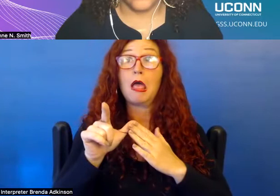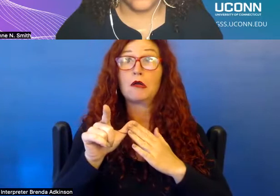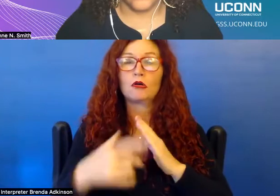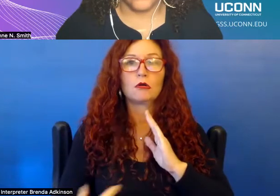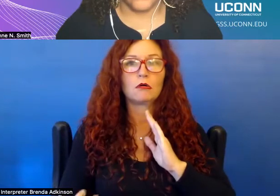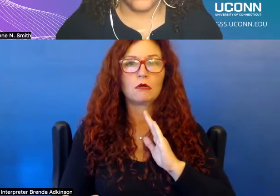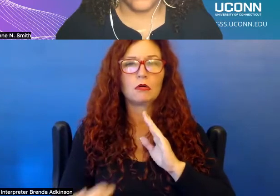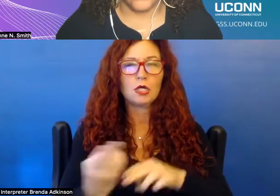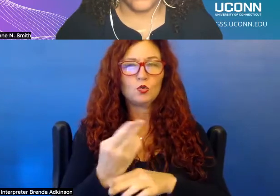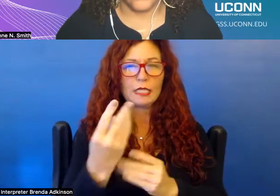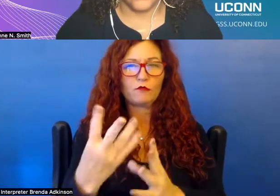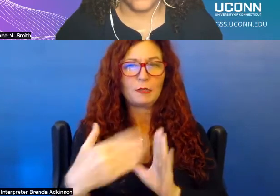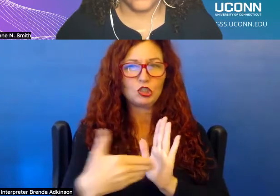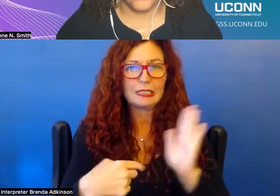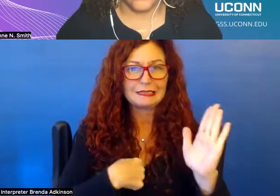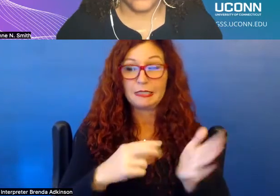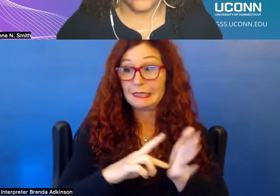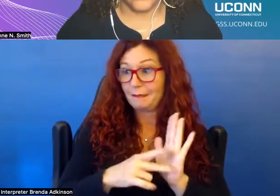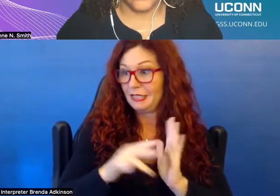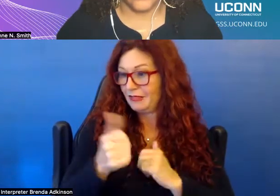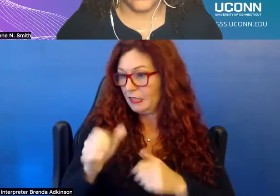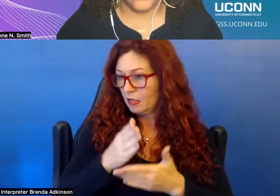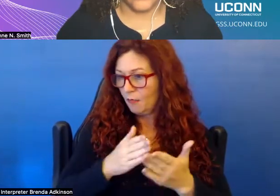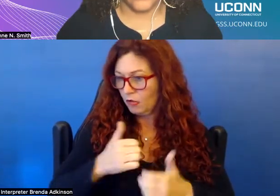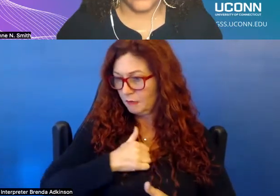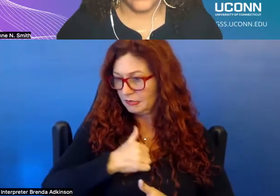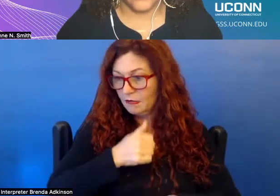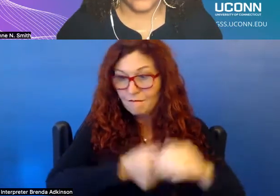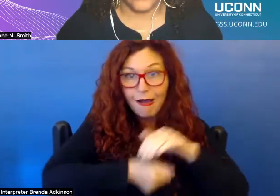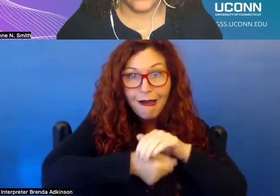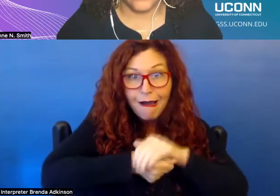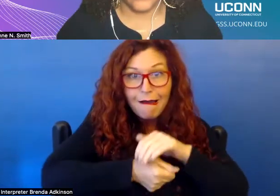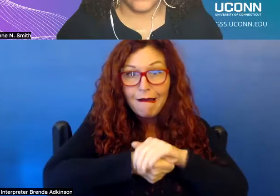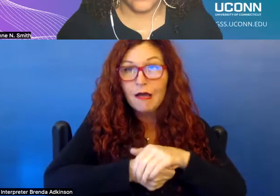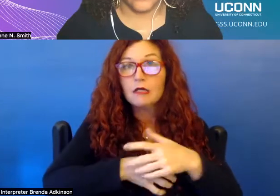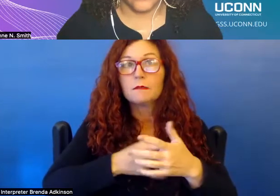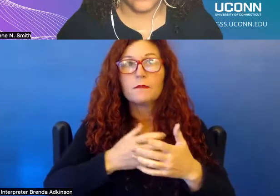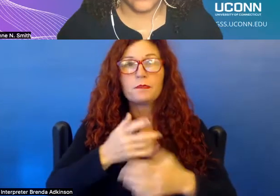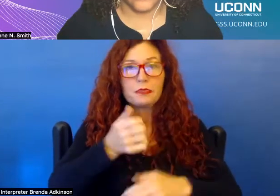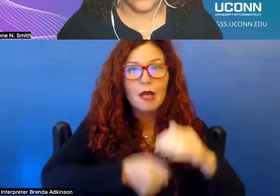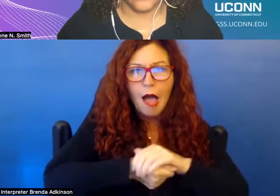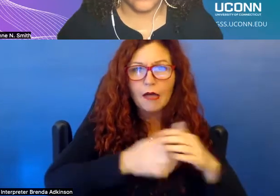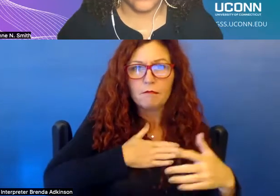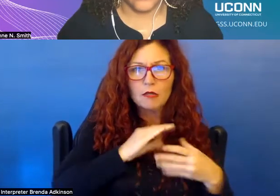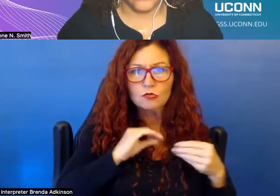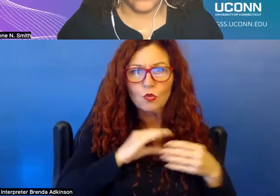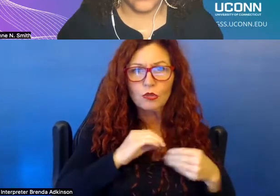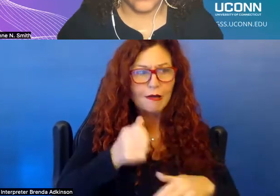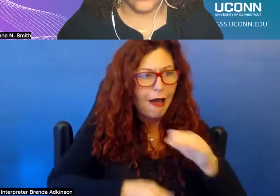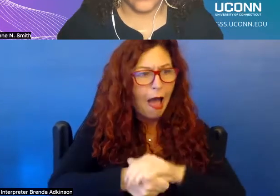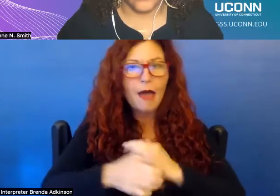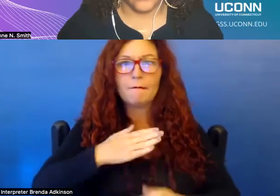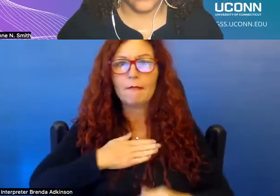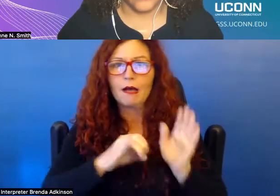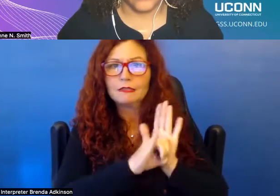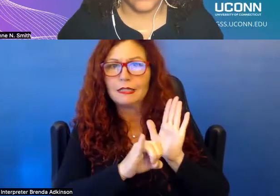in the closet about my sexuality or hiding about my sexual violence, that someone couldn't, that someone could use that